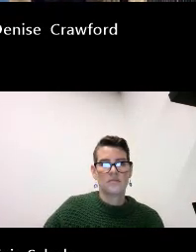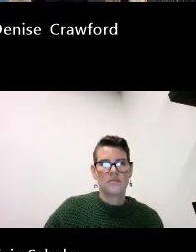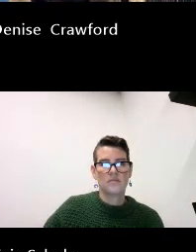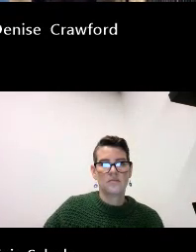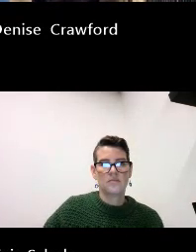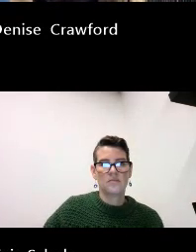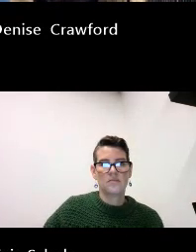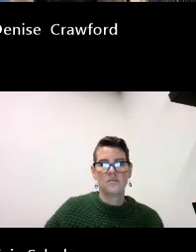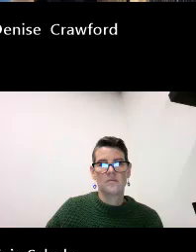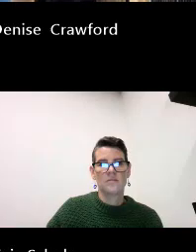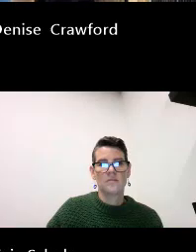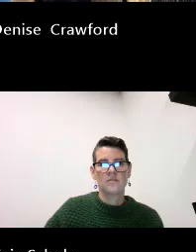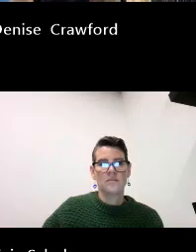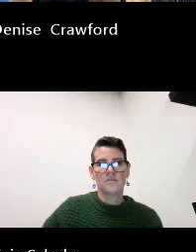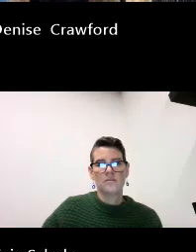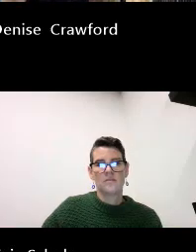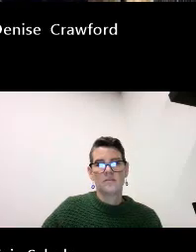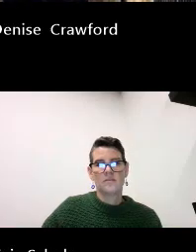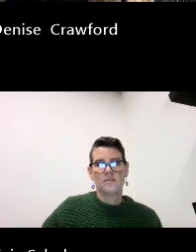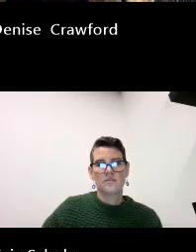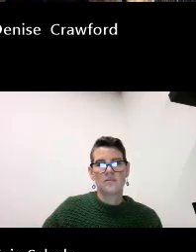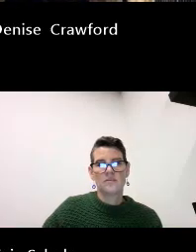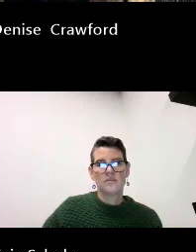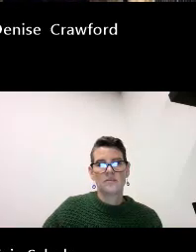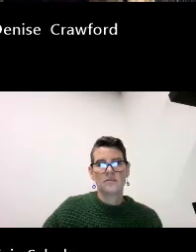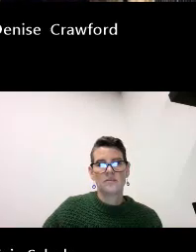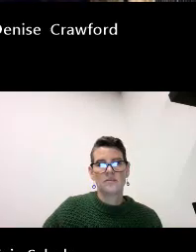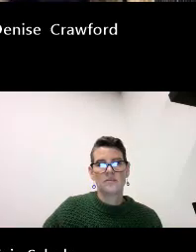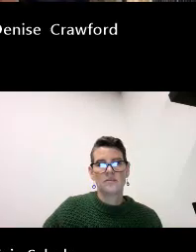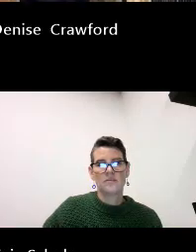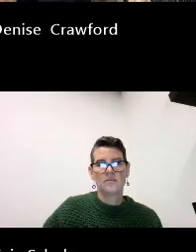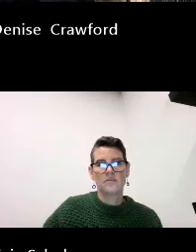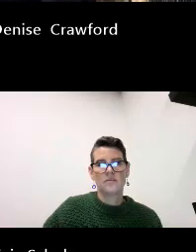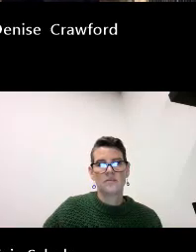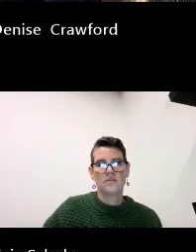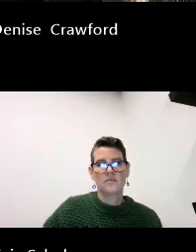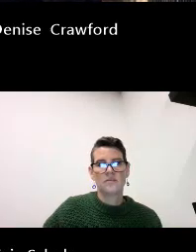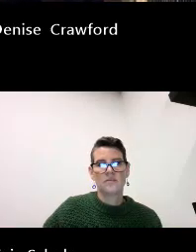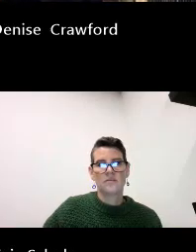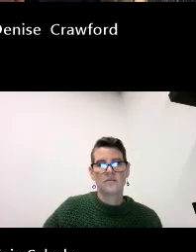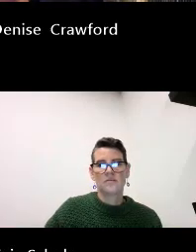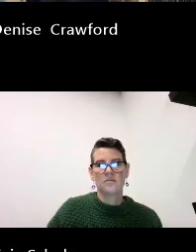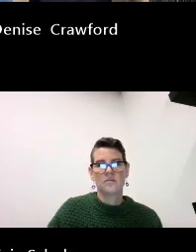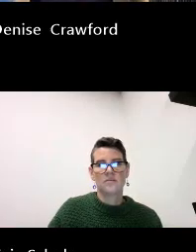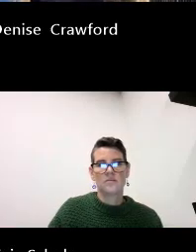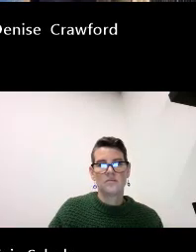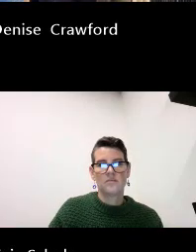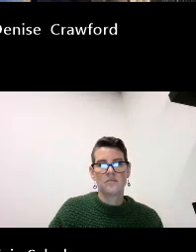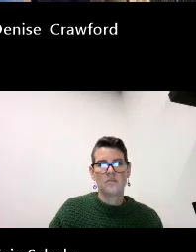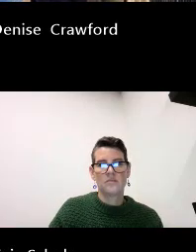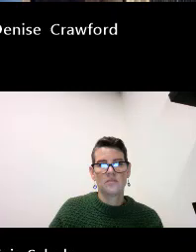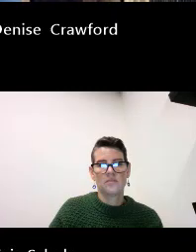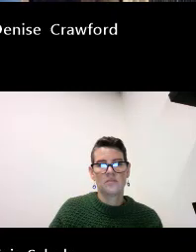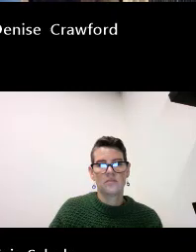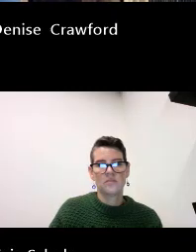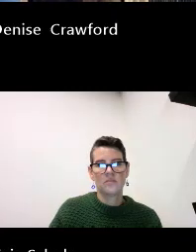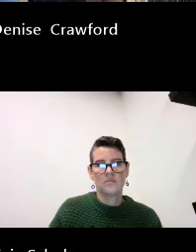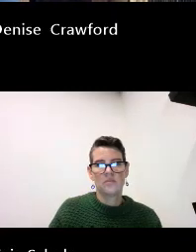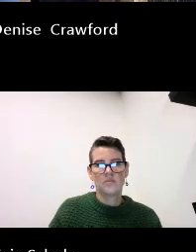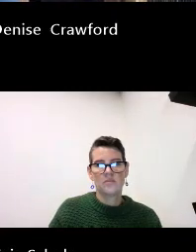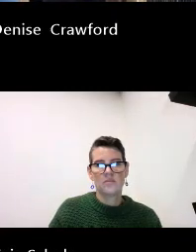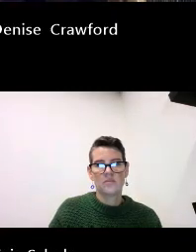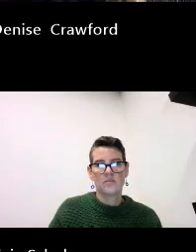really didn't reflect their amazing work with the families and the clients that they've worked with, because their progress notes